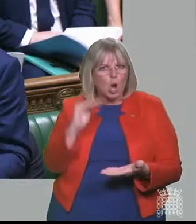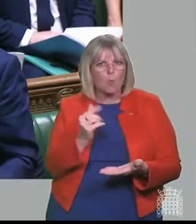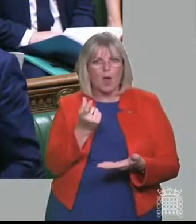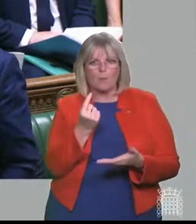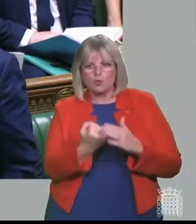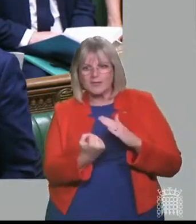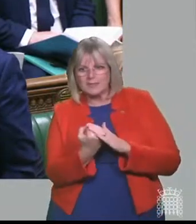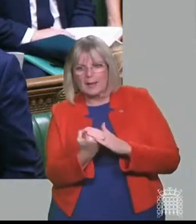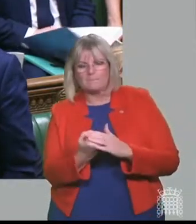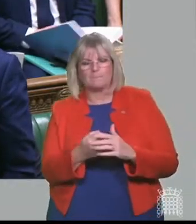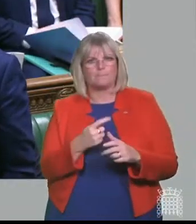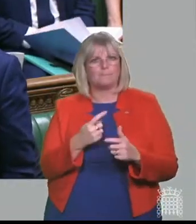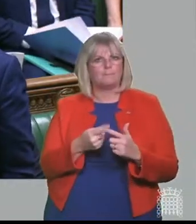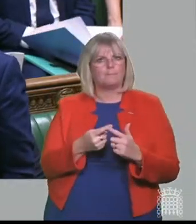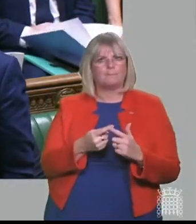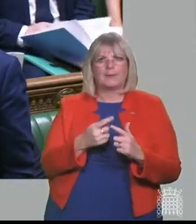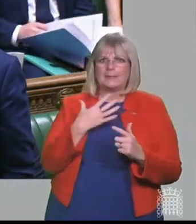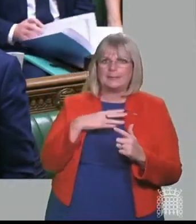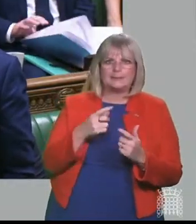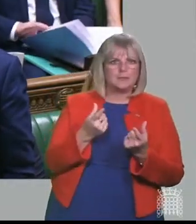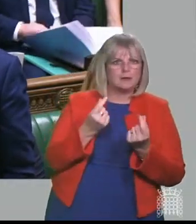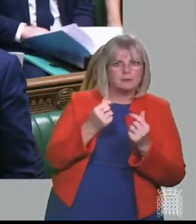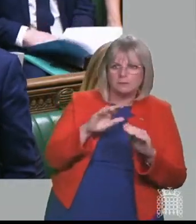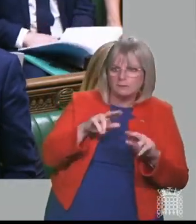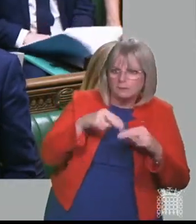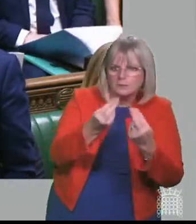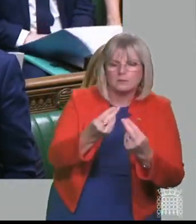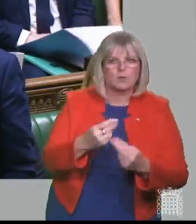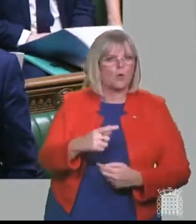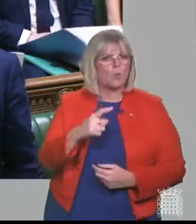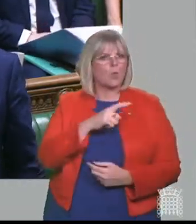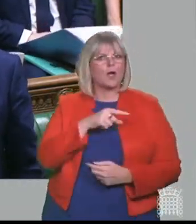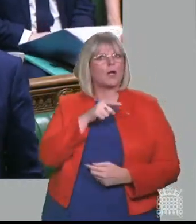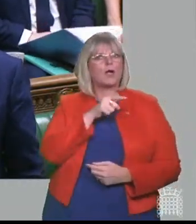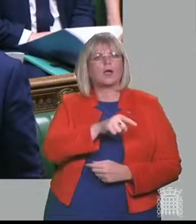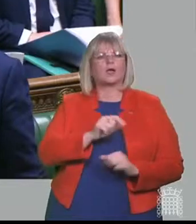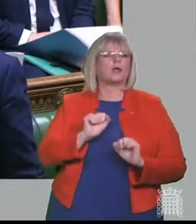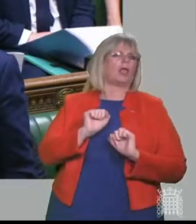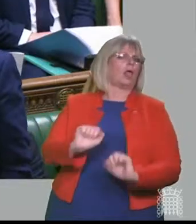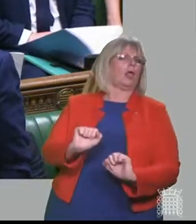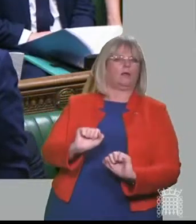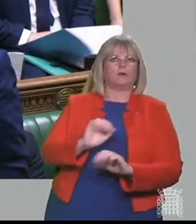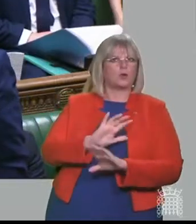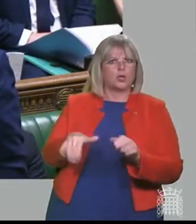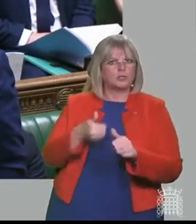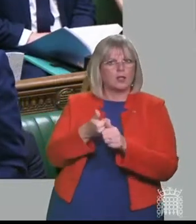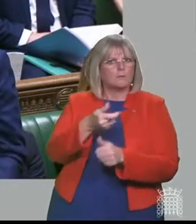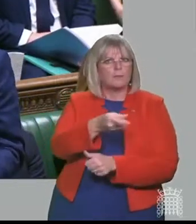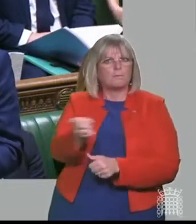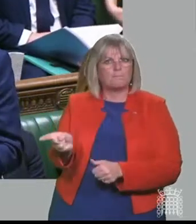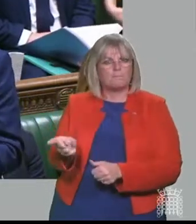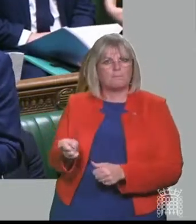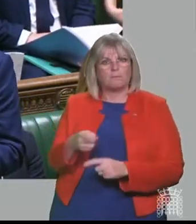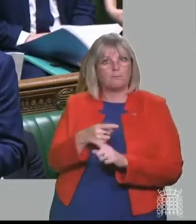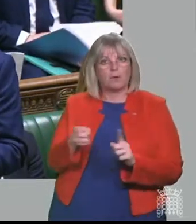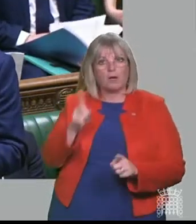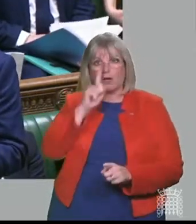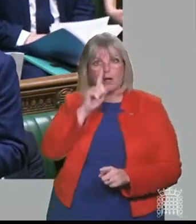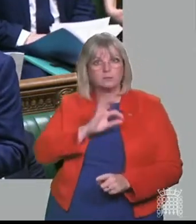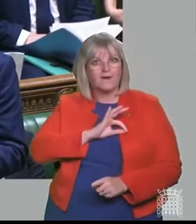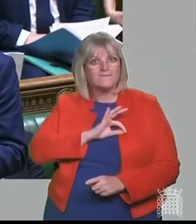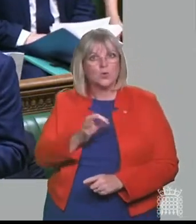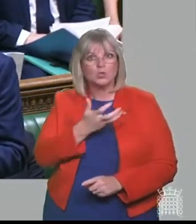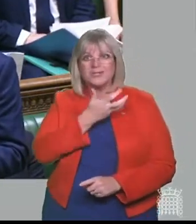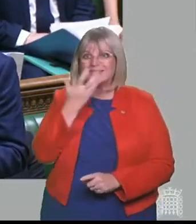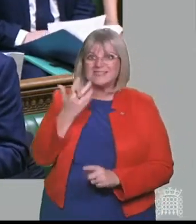people. Why has he chosen not to help those people who will not be able to afford to heat their homes this coming